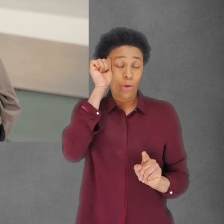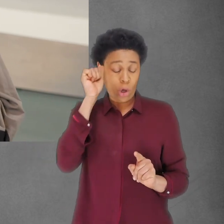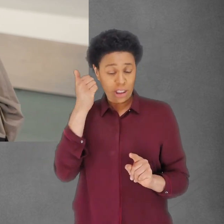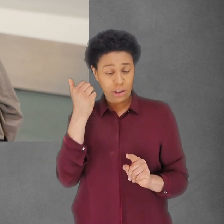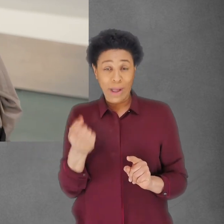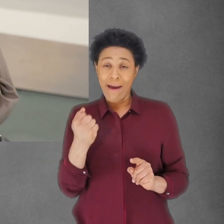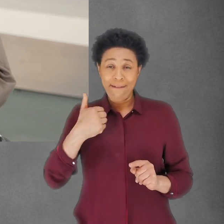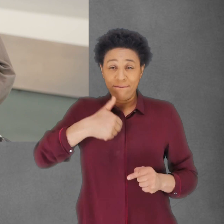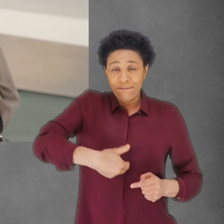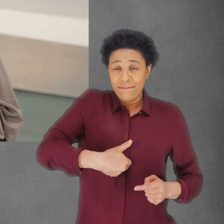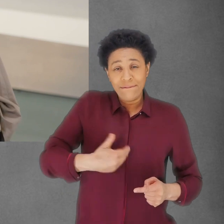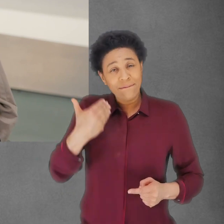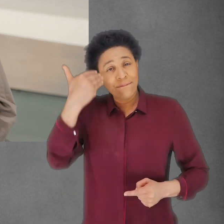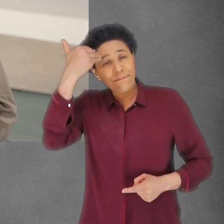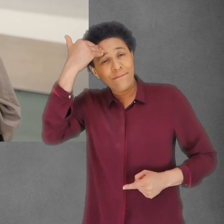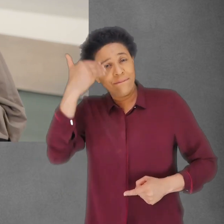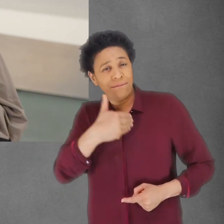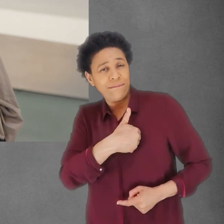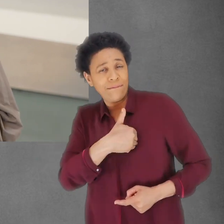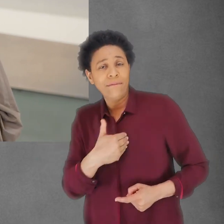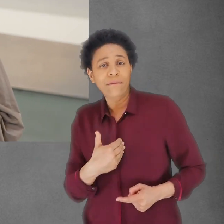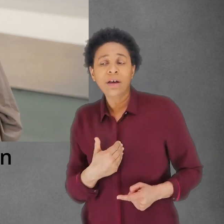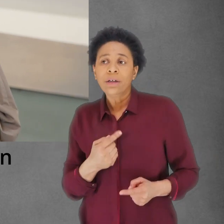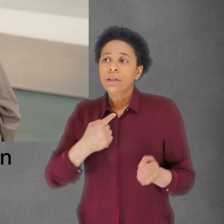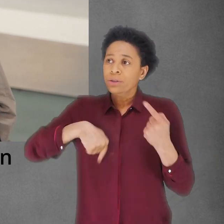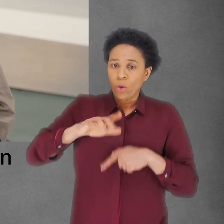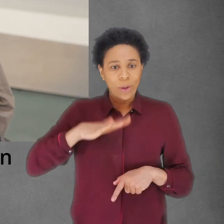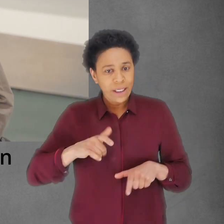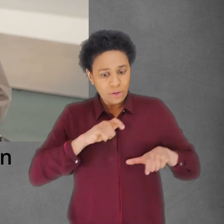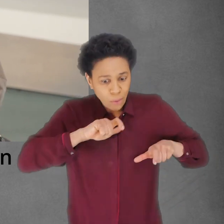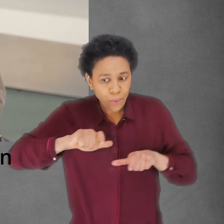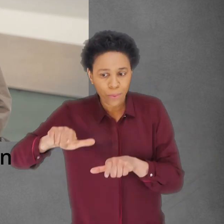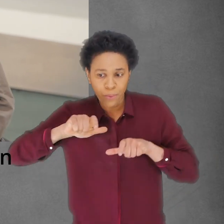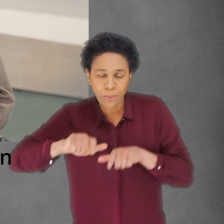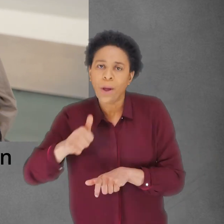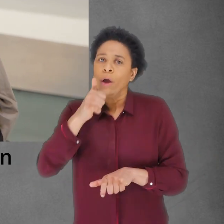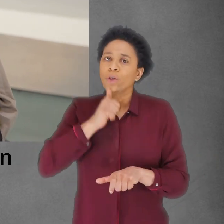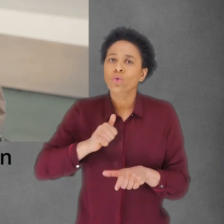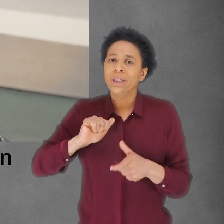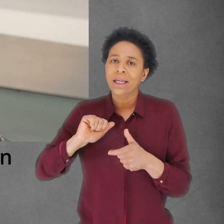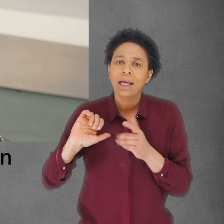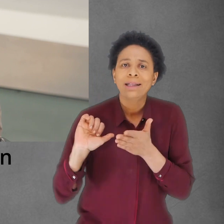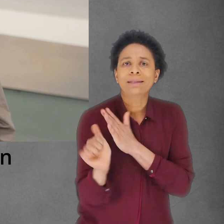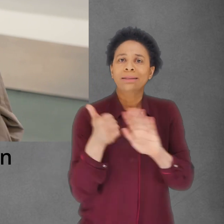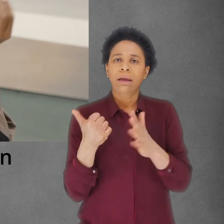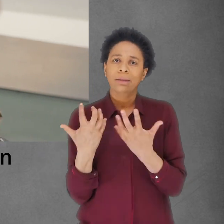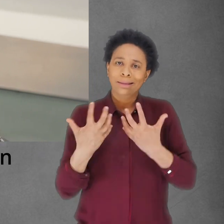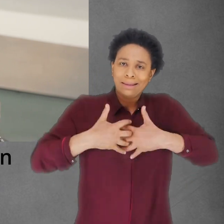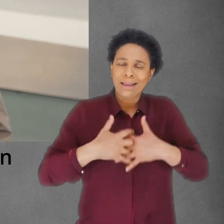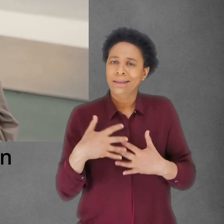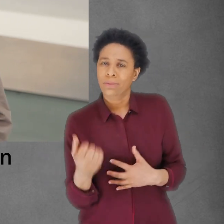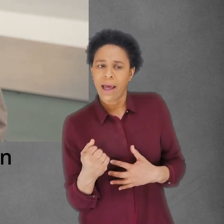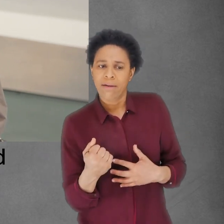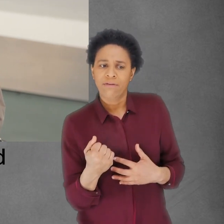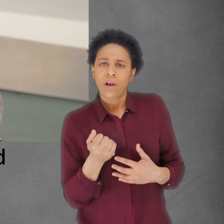the ongoingness of gaining all these skills that we have as humans, how do we then, in a safe space,